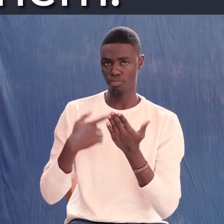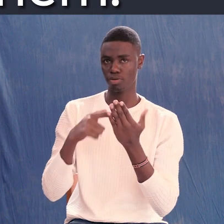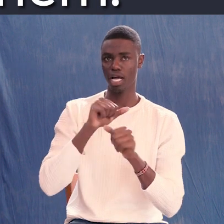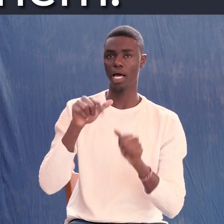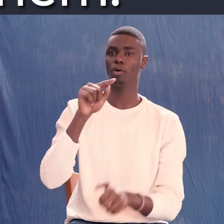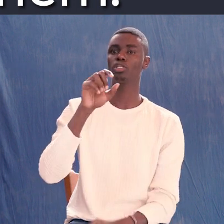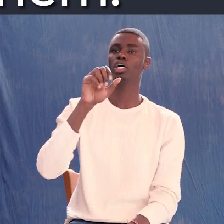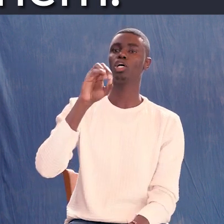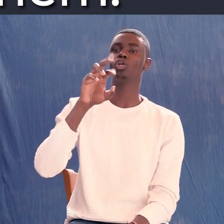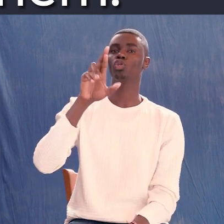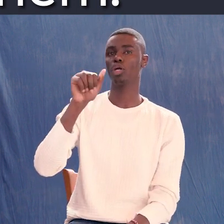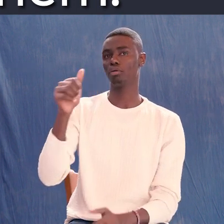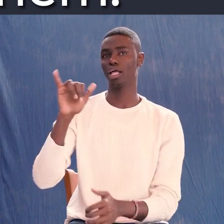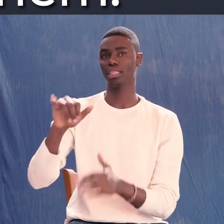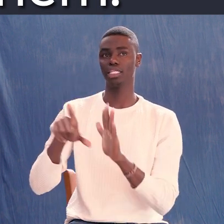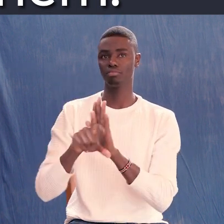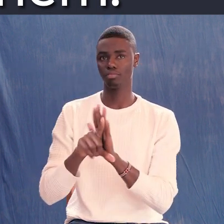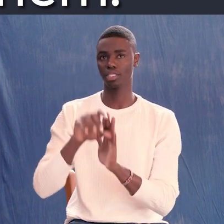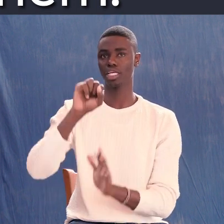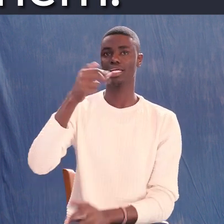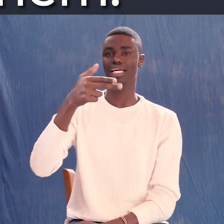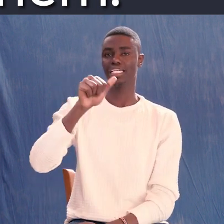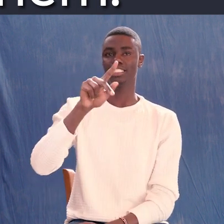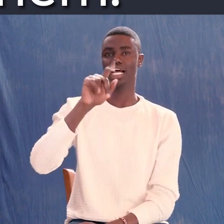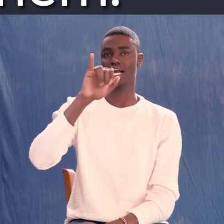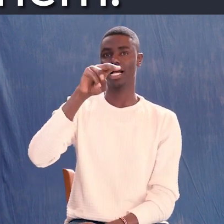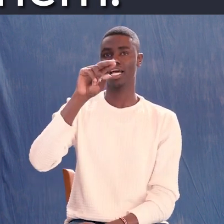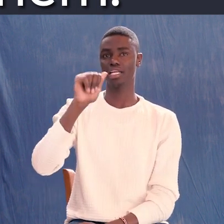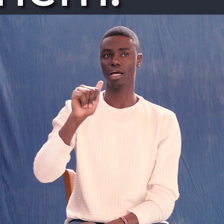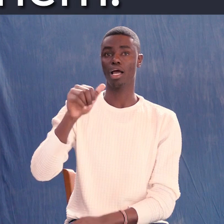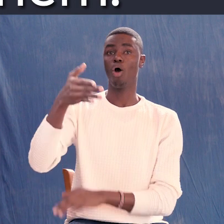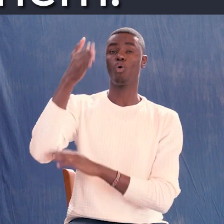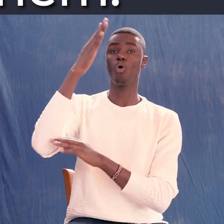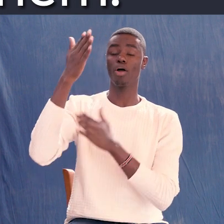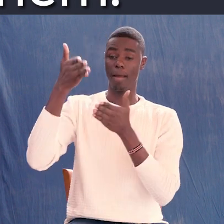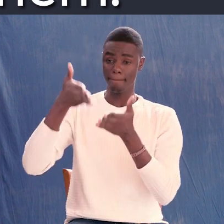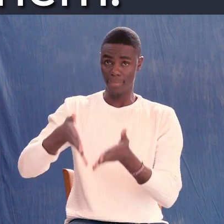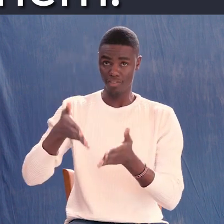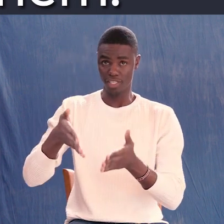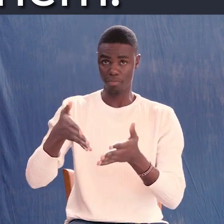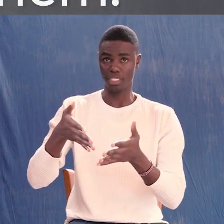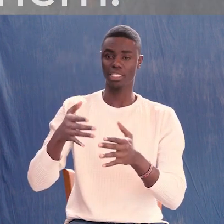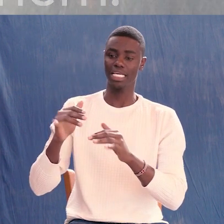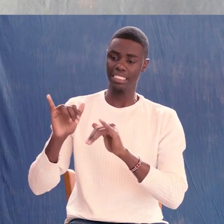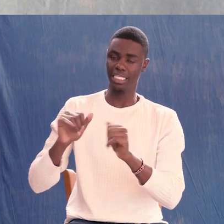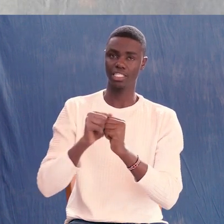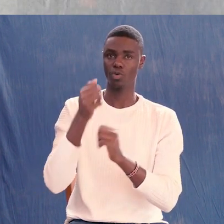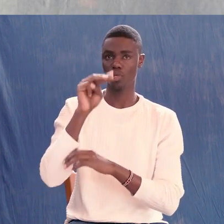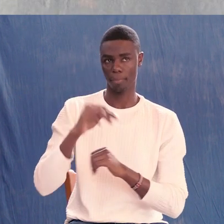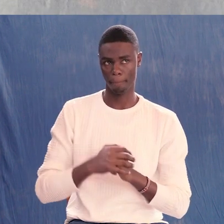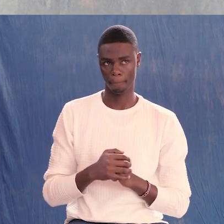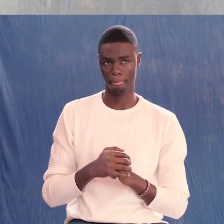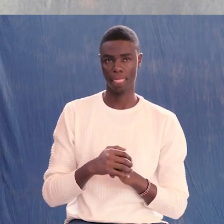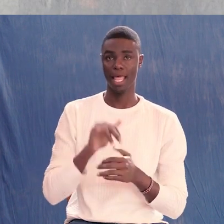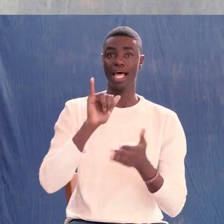that is the law, the Shekinah, that is God's manifest presence abides amongst them. You see,